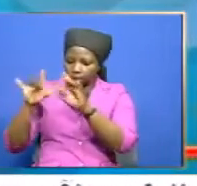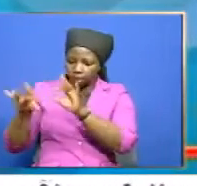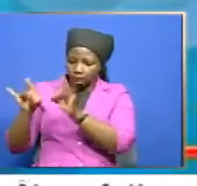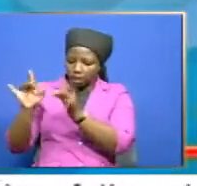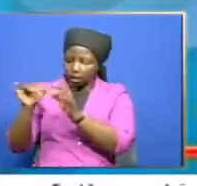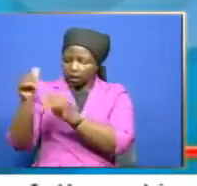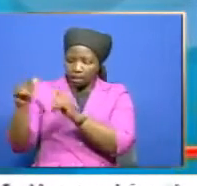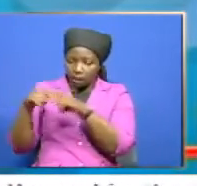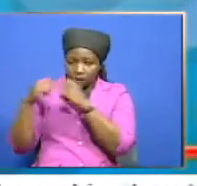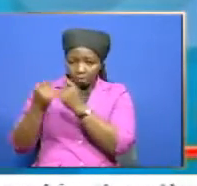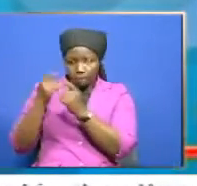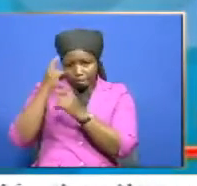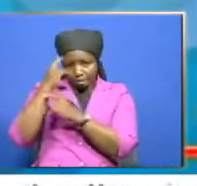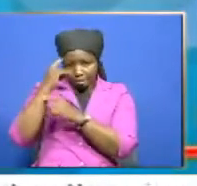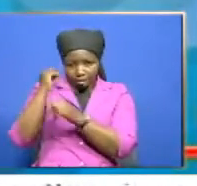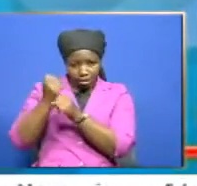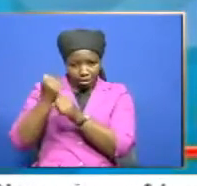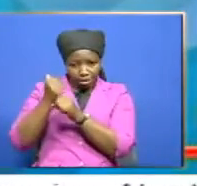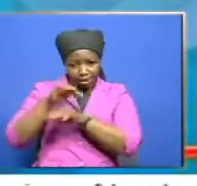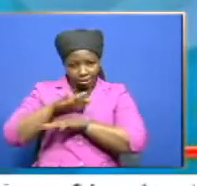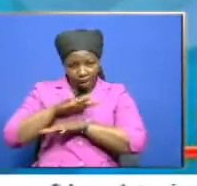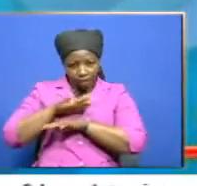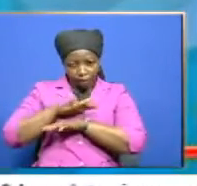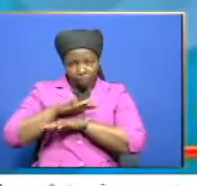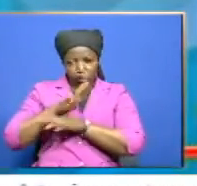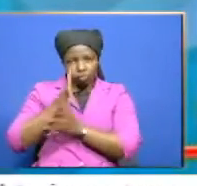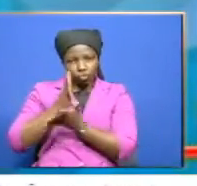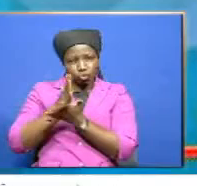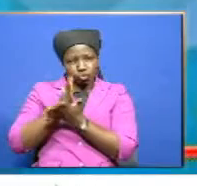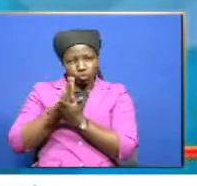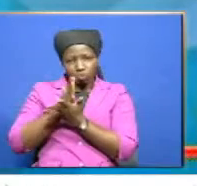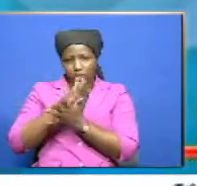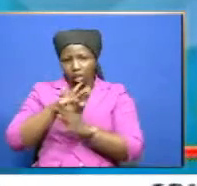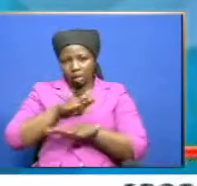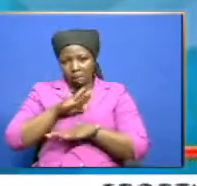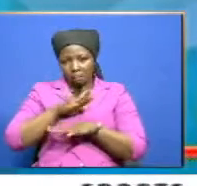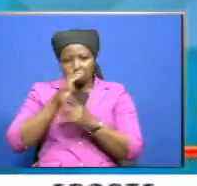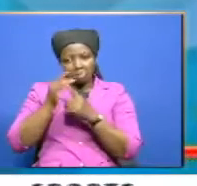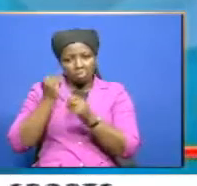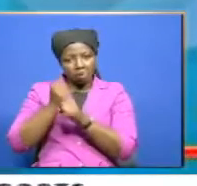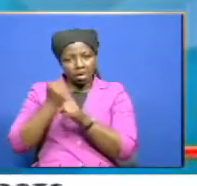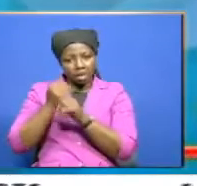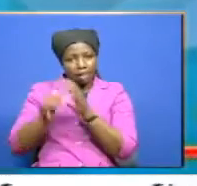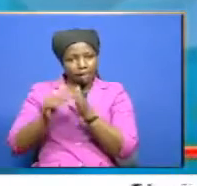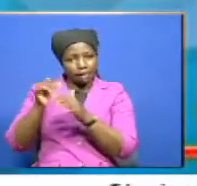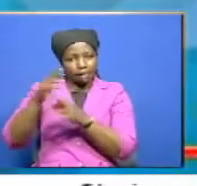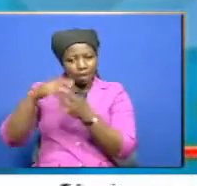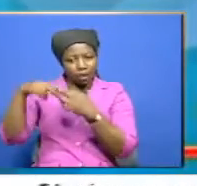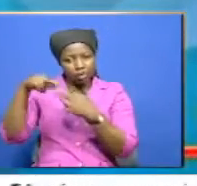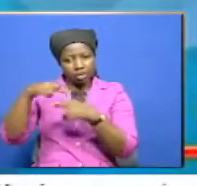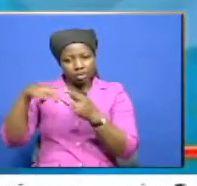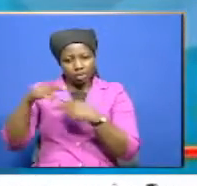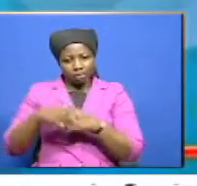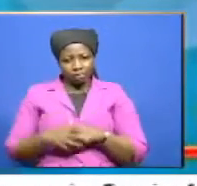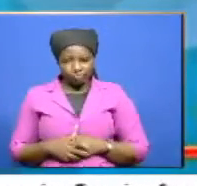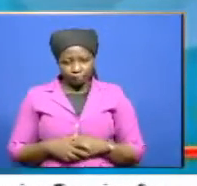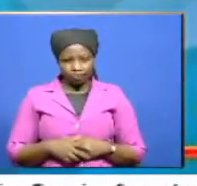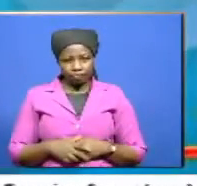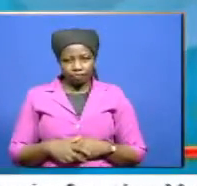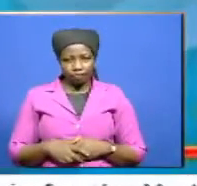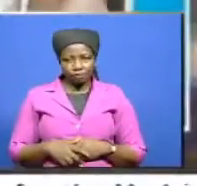did enough and were consistent enough to still, you know, outplay them in the second round, despite the fact that the score was short, the gap was